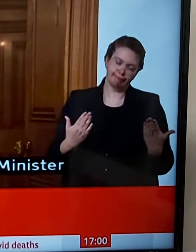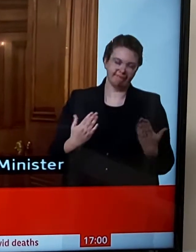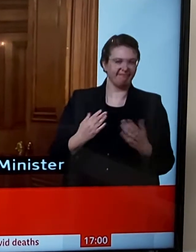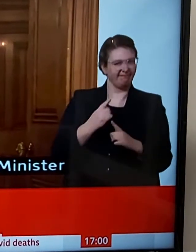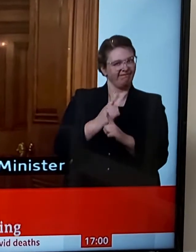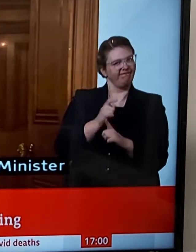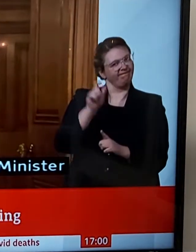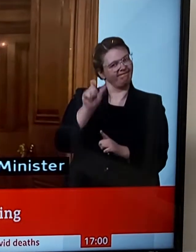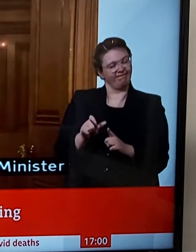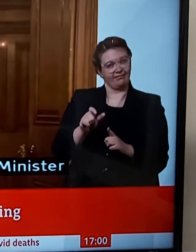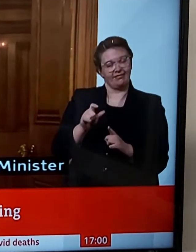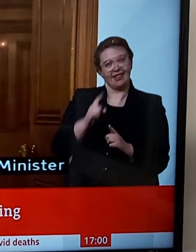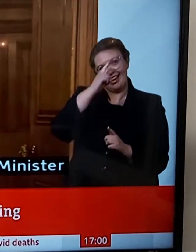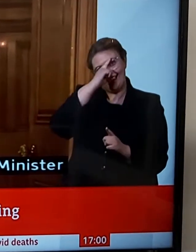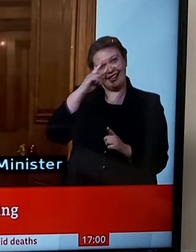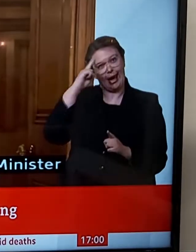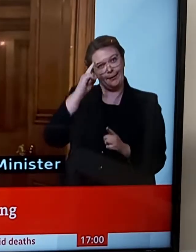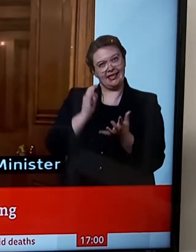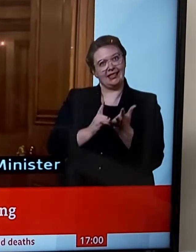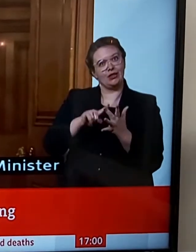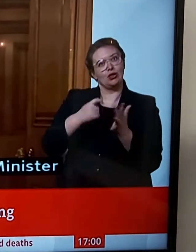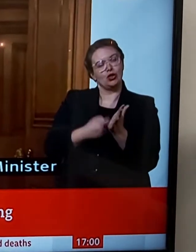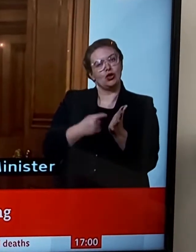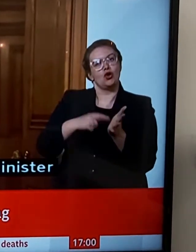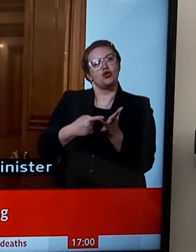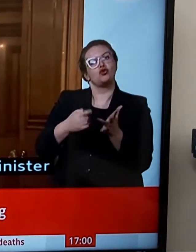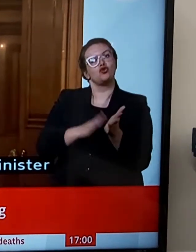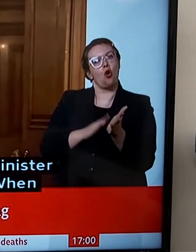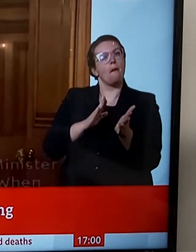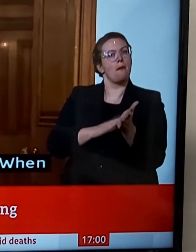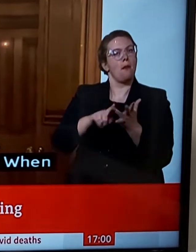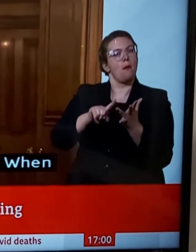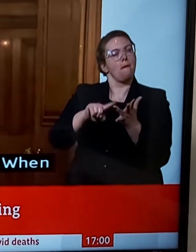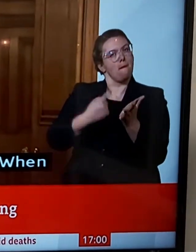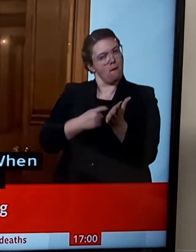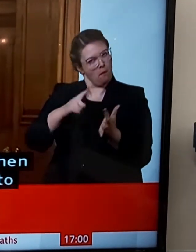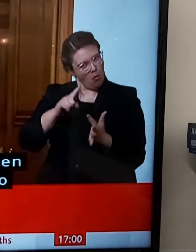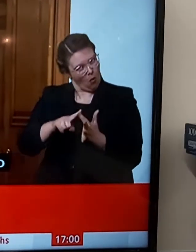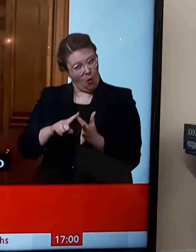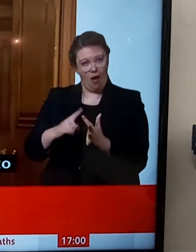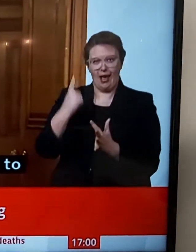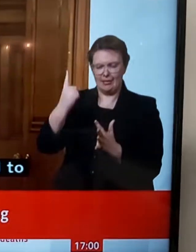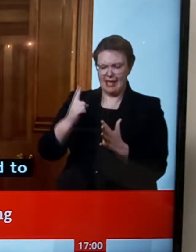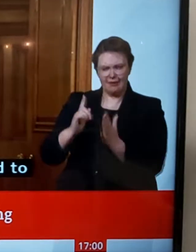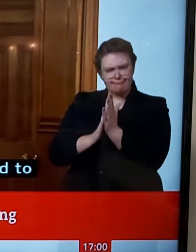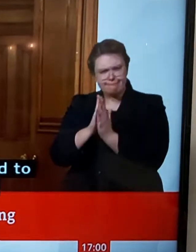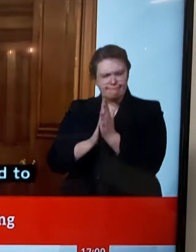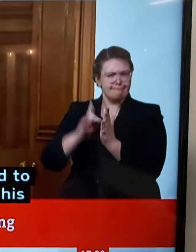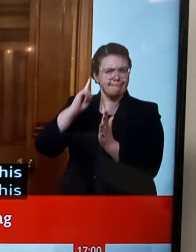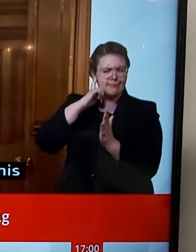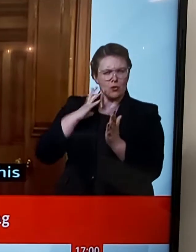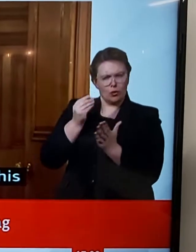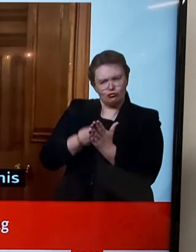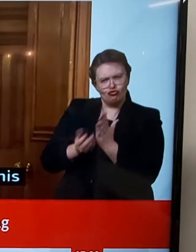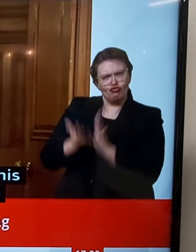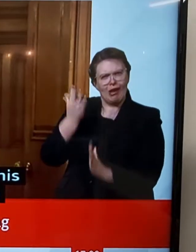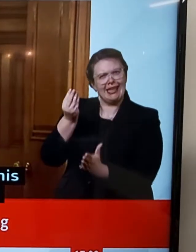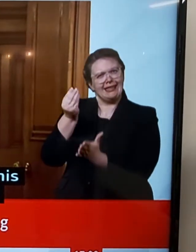launch a national campaign in his own back garden, are you encouraging some again? achieving more in his 100th year So I'm on children